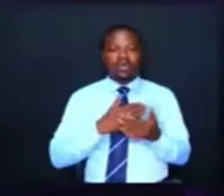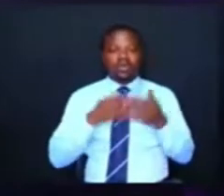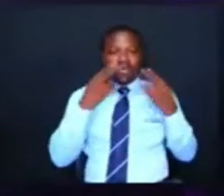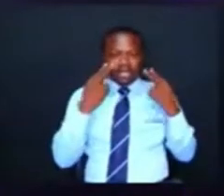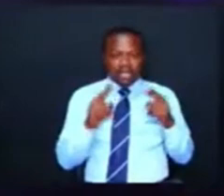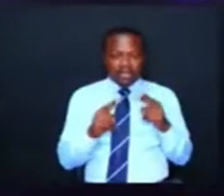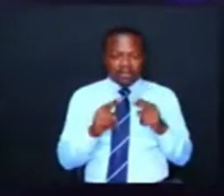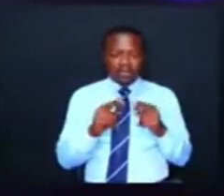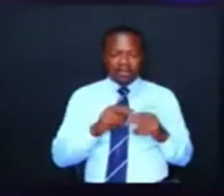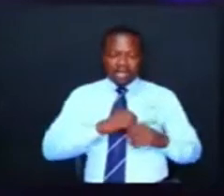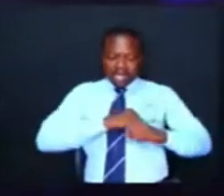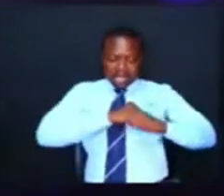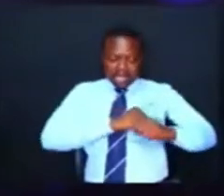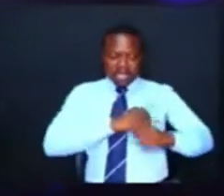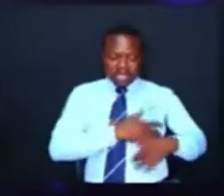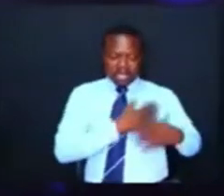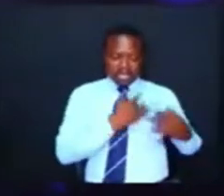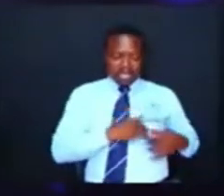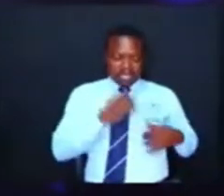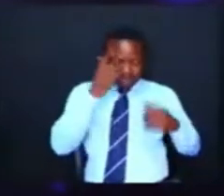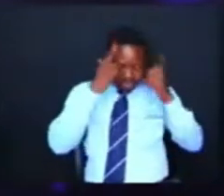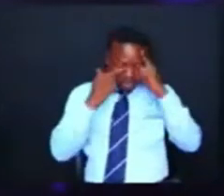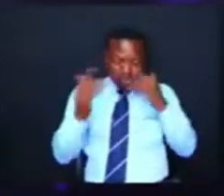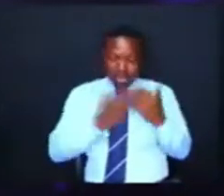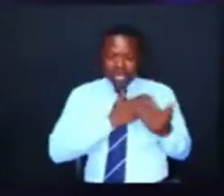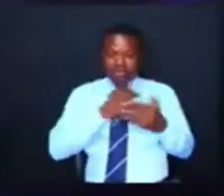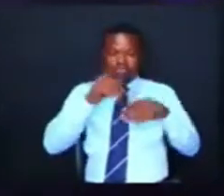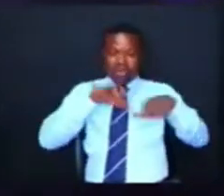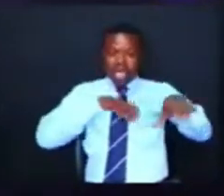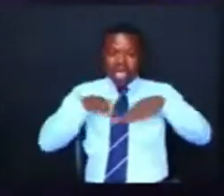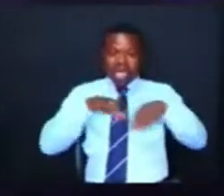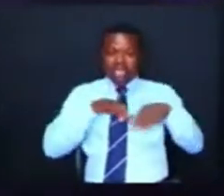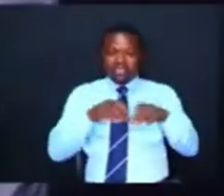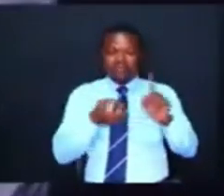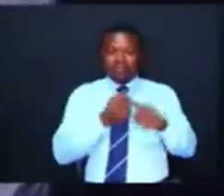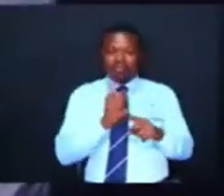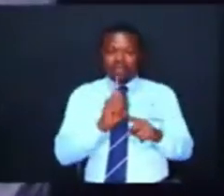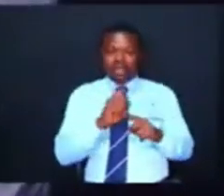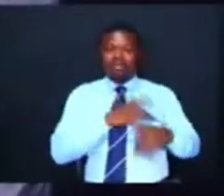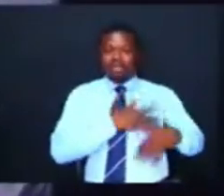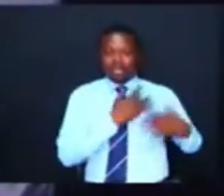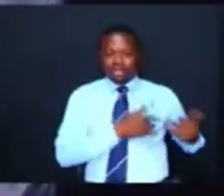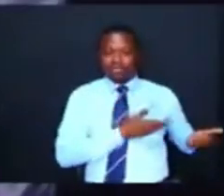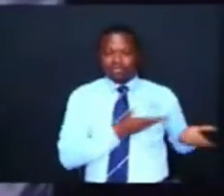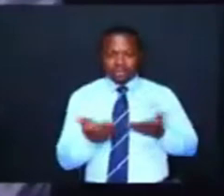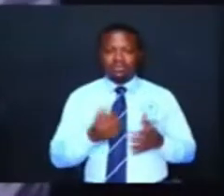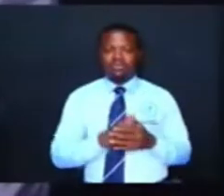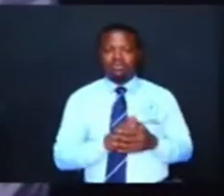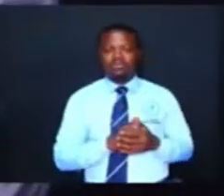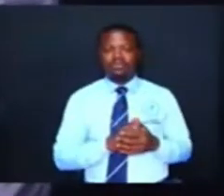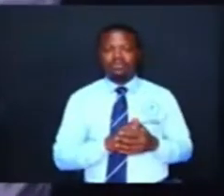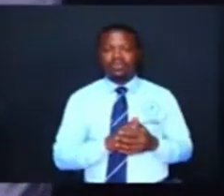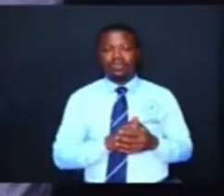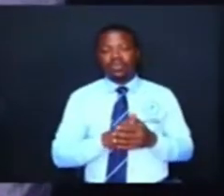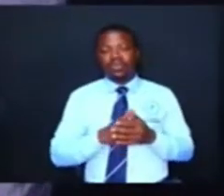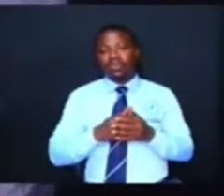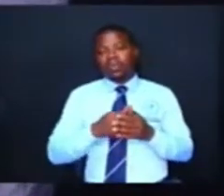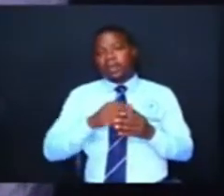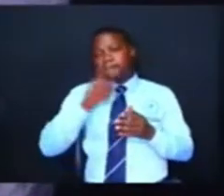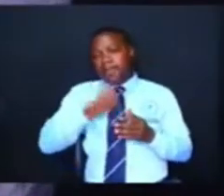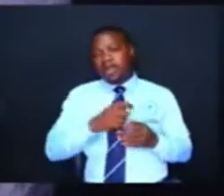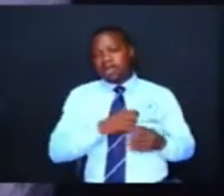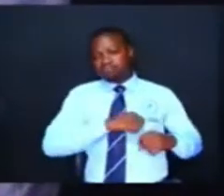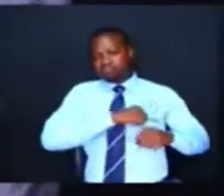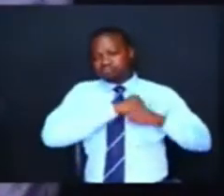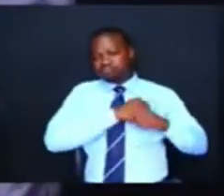for everything you do flows from it. Kurawakuma sene adia wudi siye nyina na emu